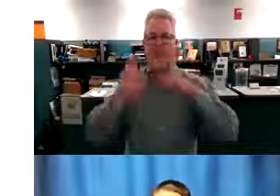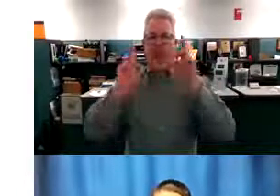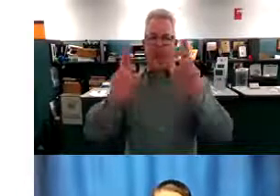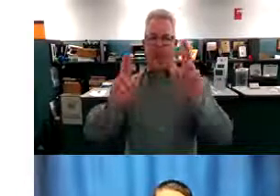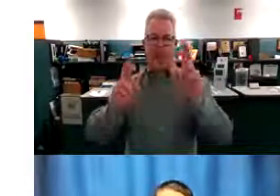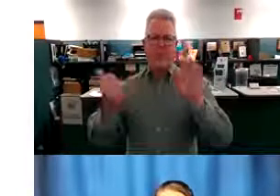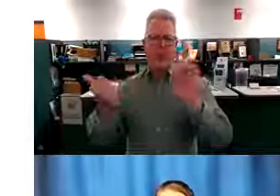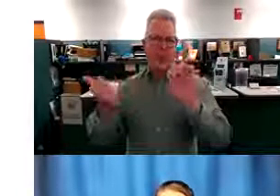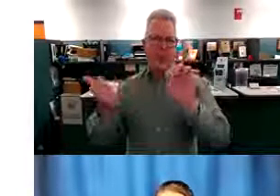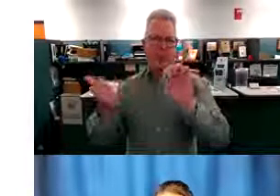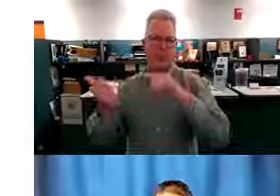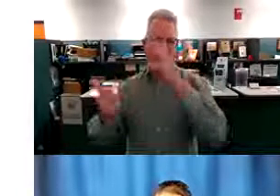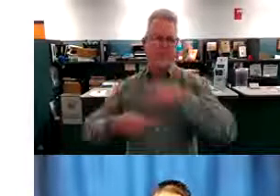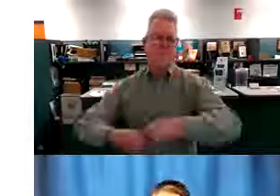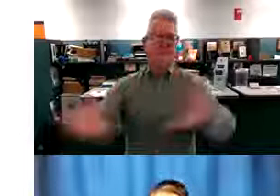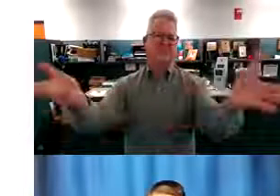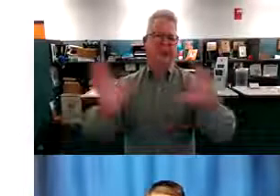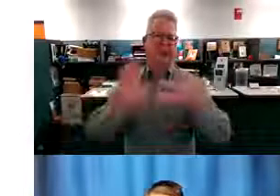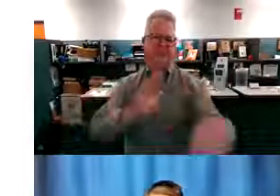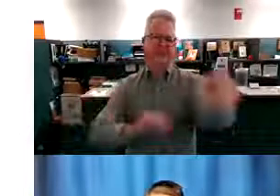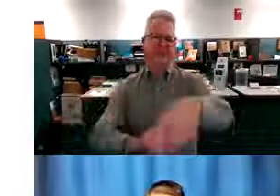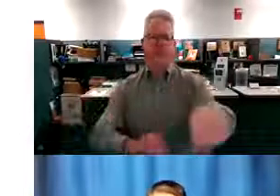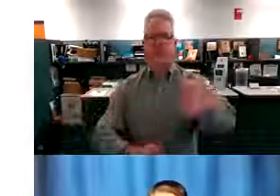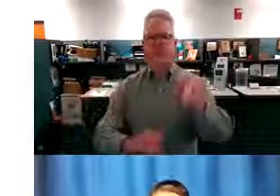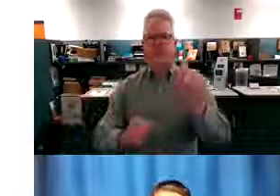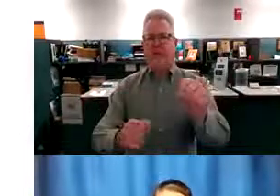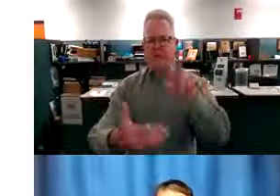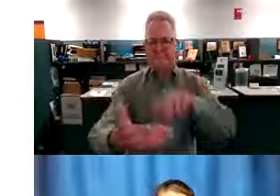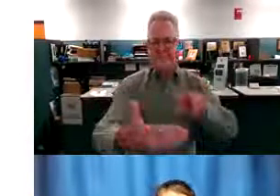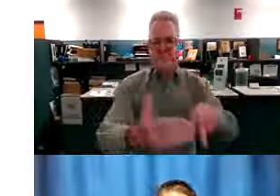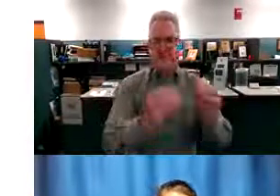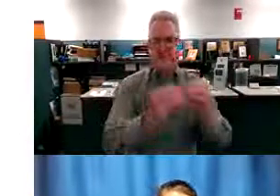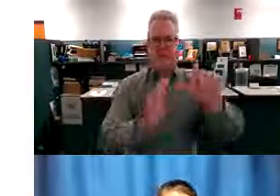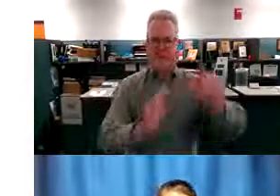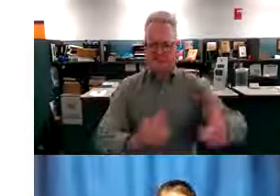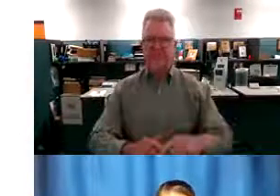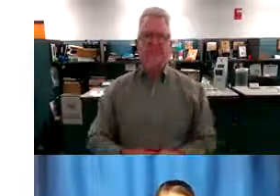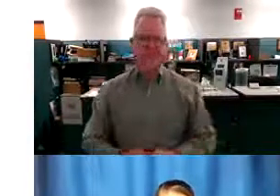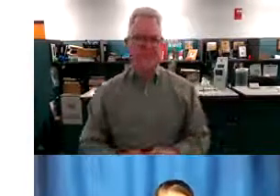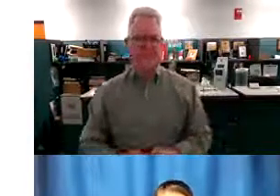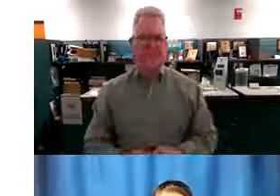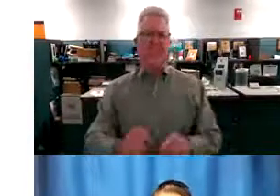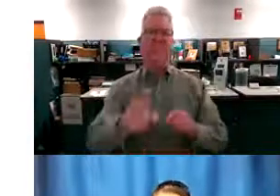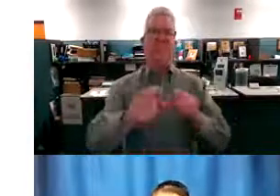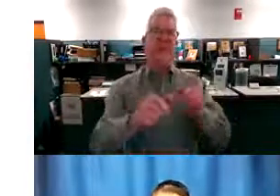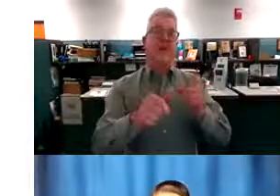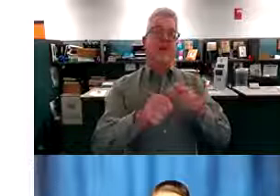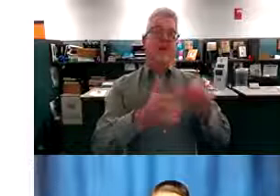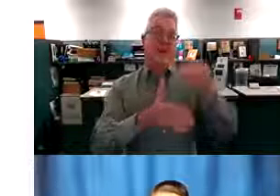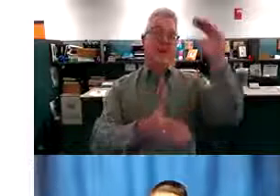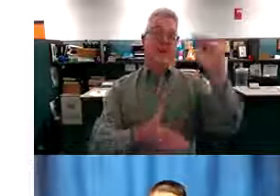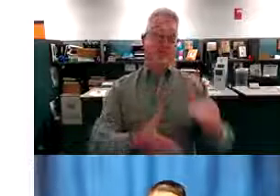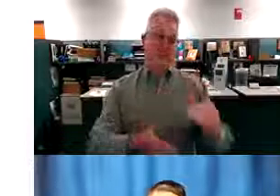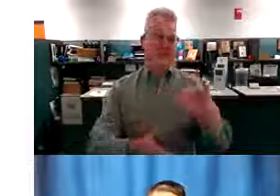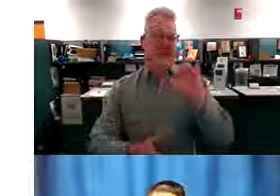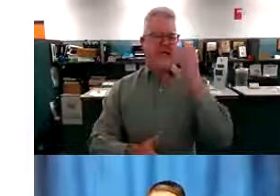Okay, so I know it's a little wordy, but I hope Ernest will be able to give everyone here a copy of the PowerPoints later so that they can peruse